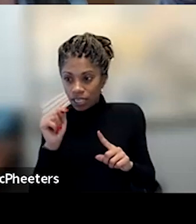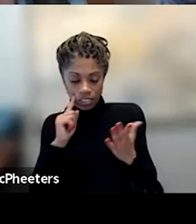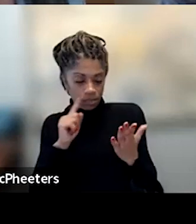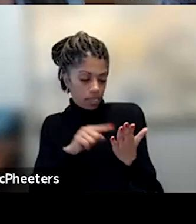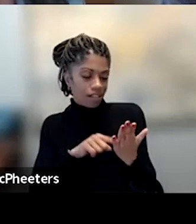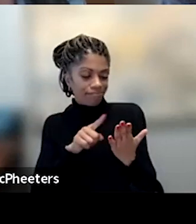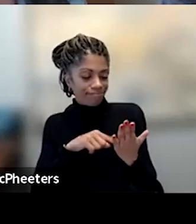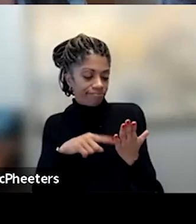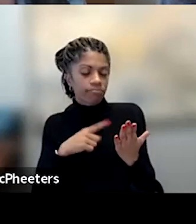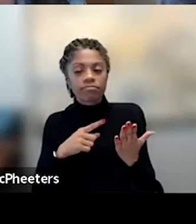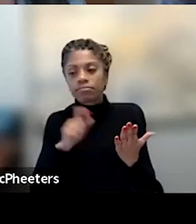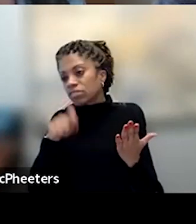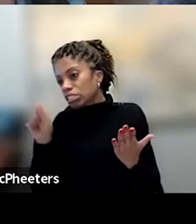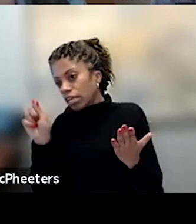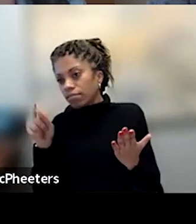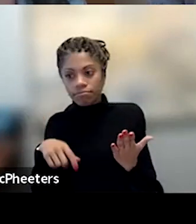with what we're trying to achieve.